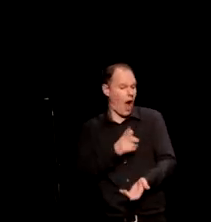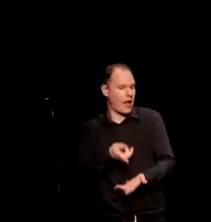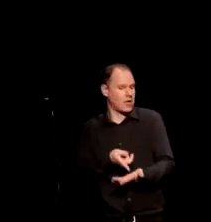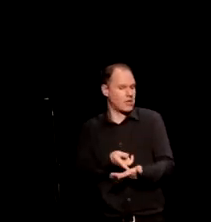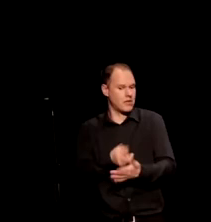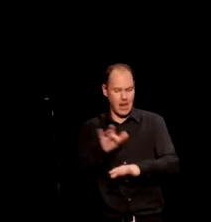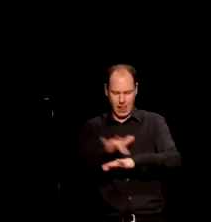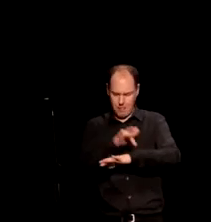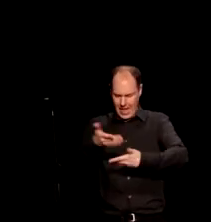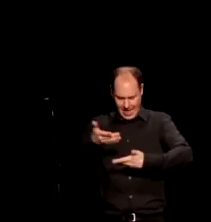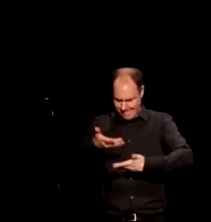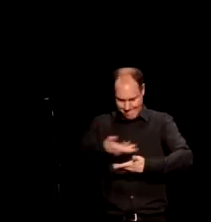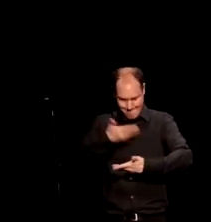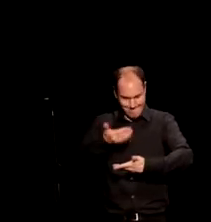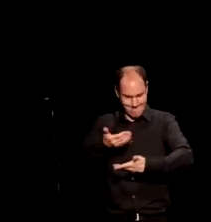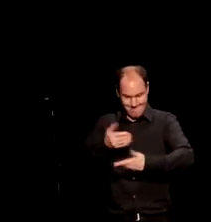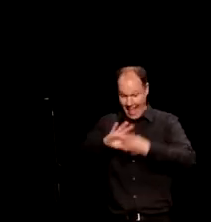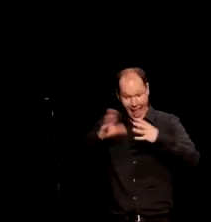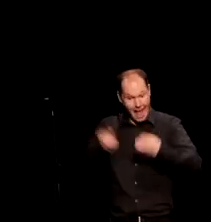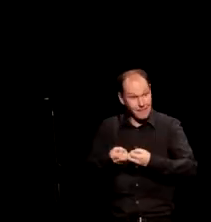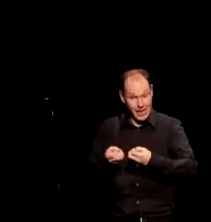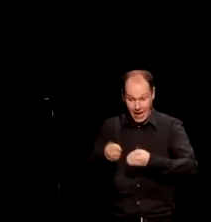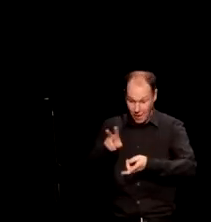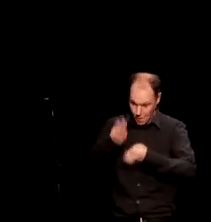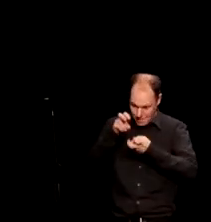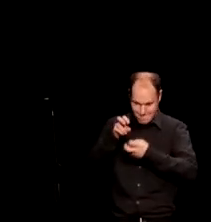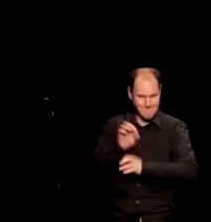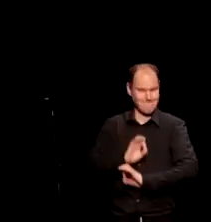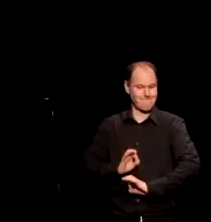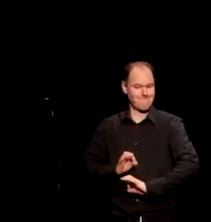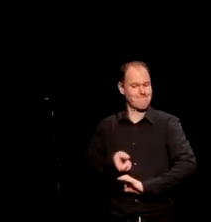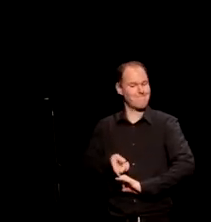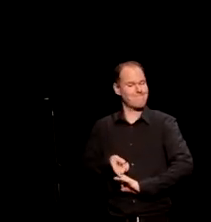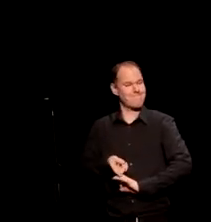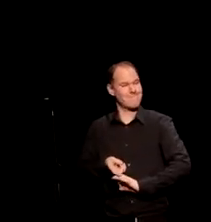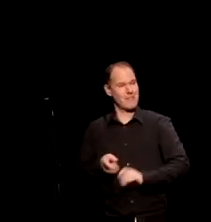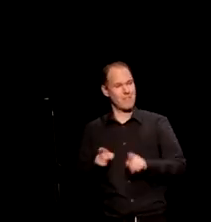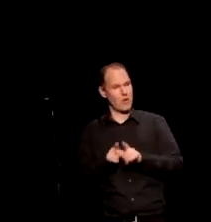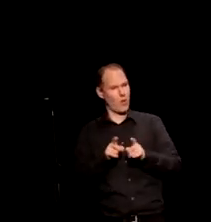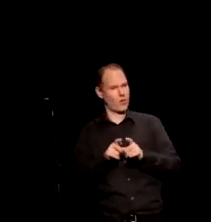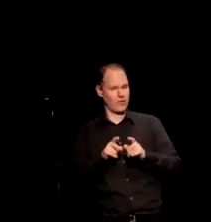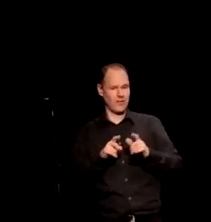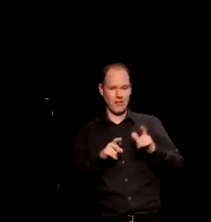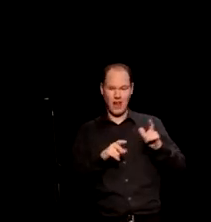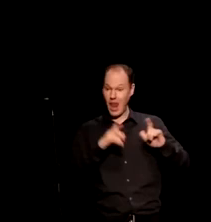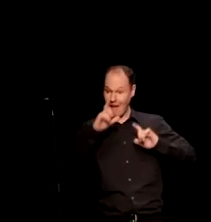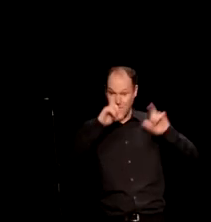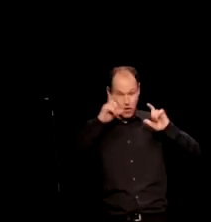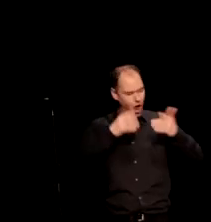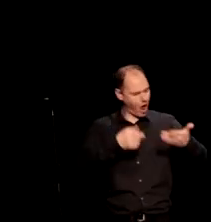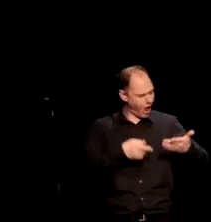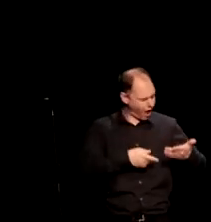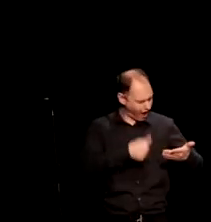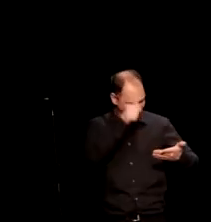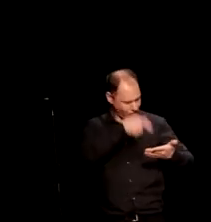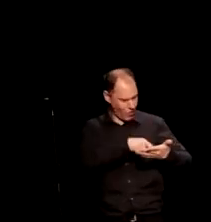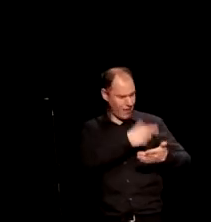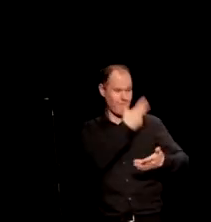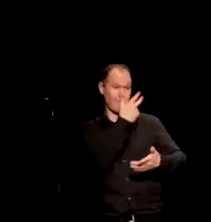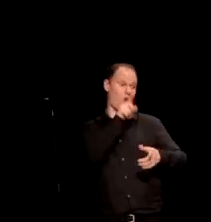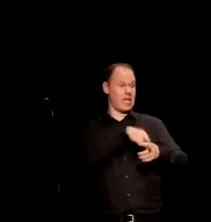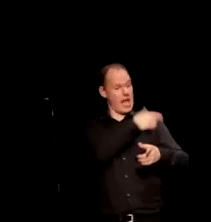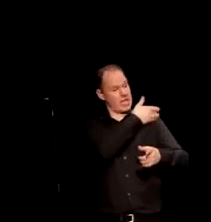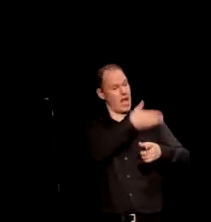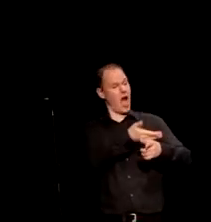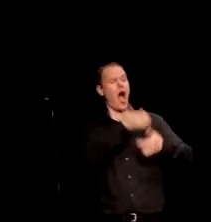give me everything. So I think sitting within that, and also being able to look at a picture that I've known for 30 years and knowing who that